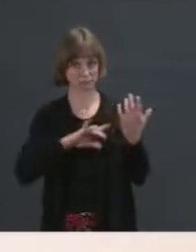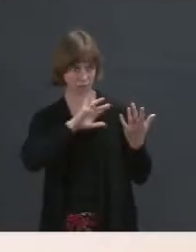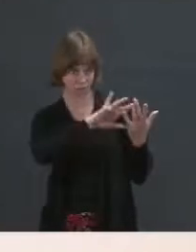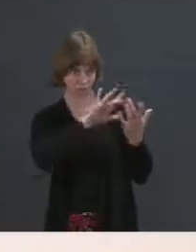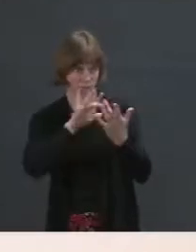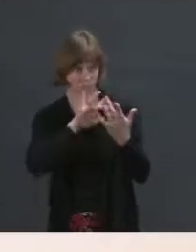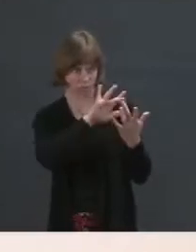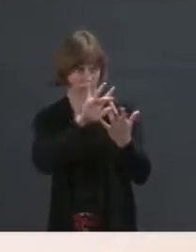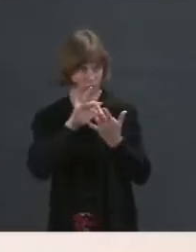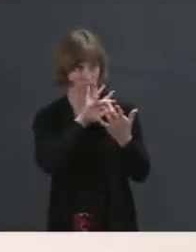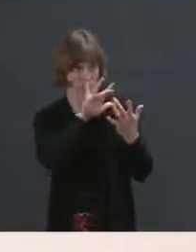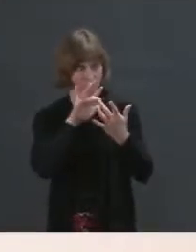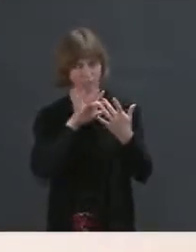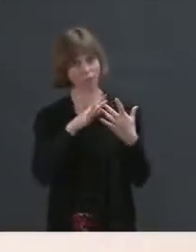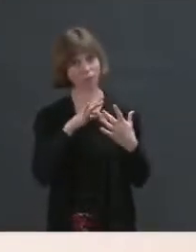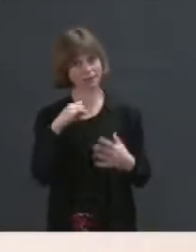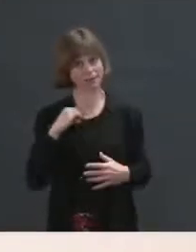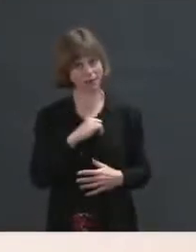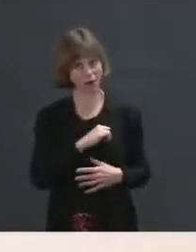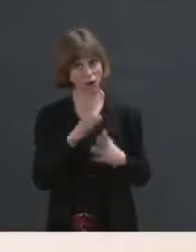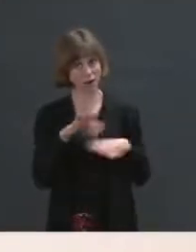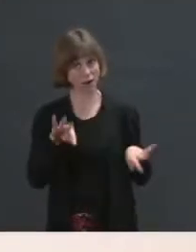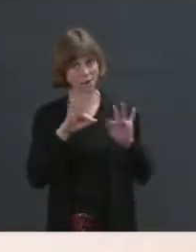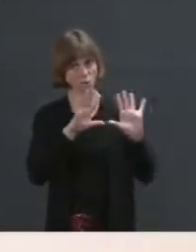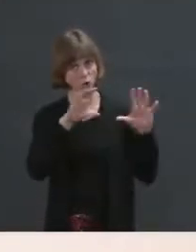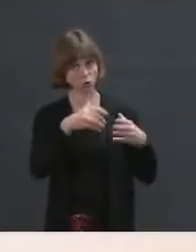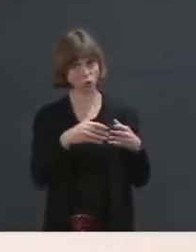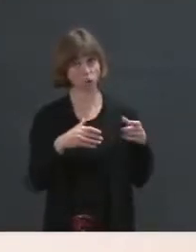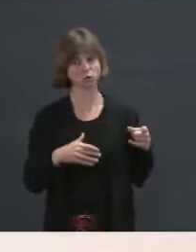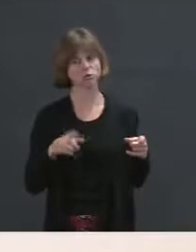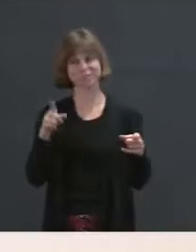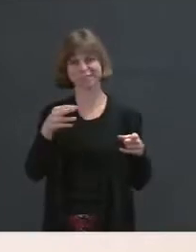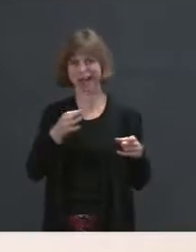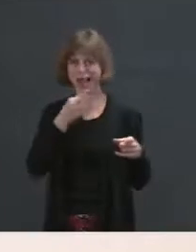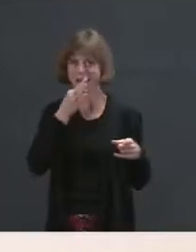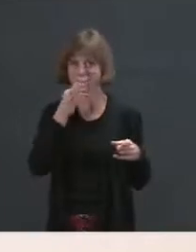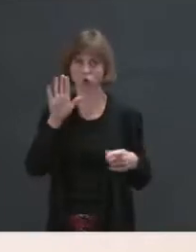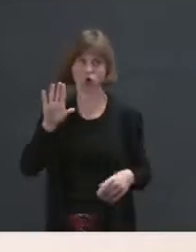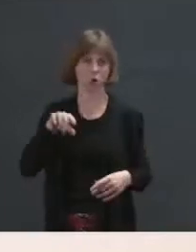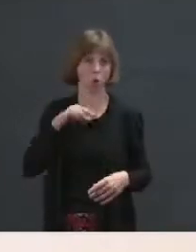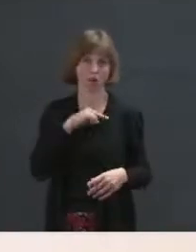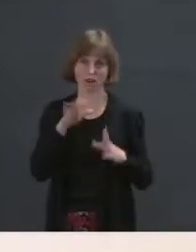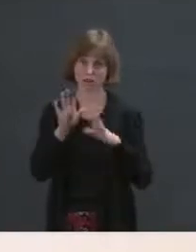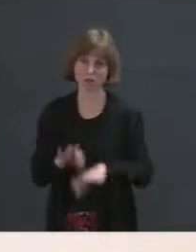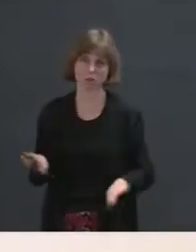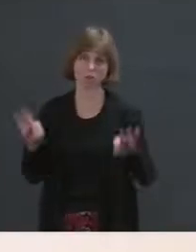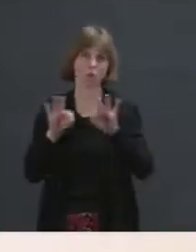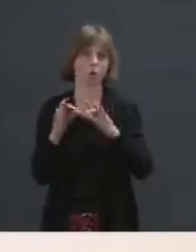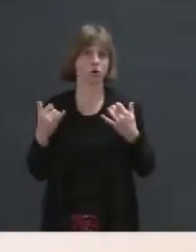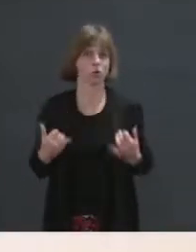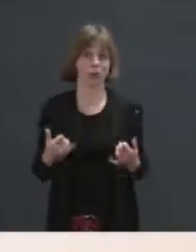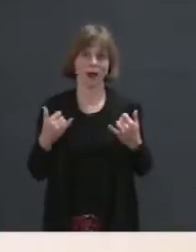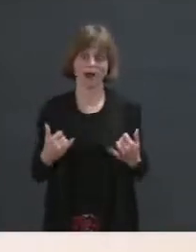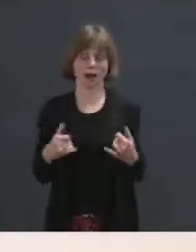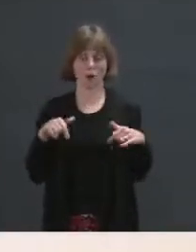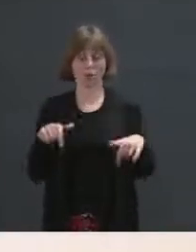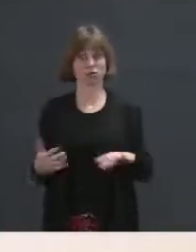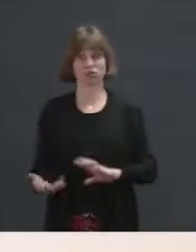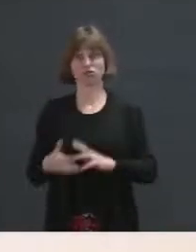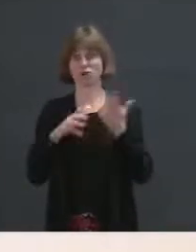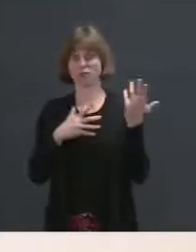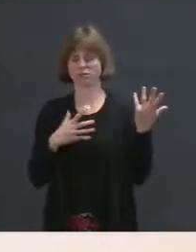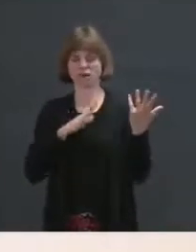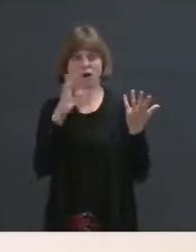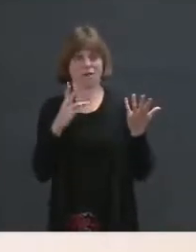and key constituency groups. She's an expert whose qualifications are critical during this time of an unprecedented crisis,